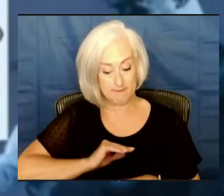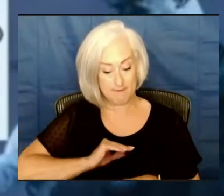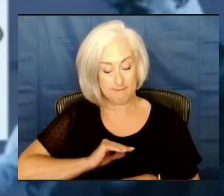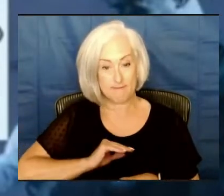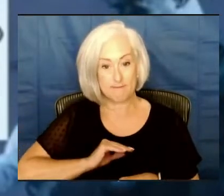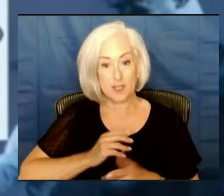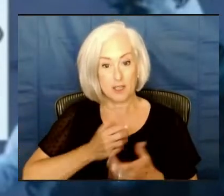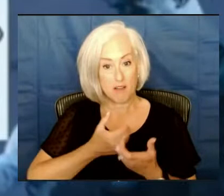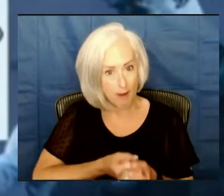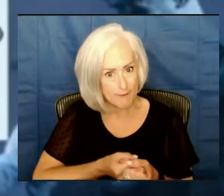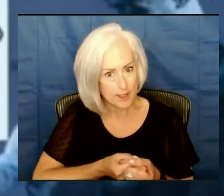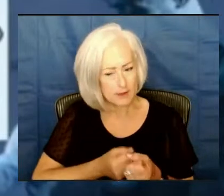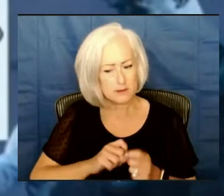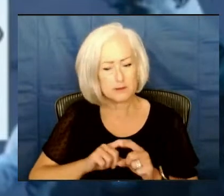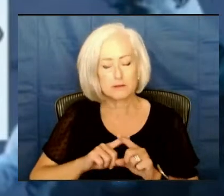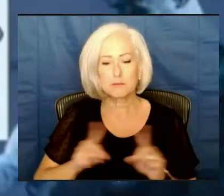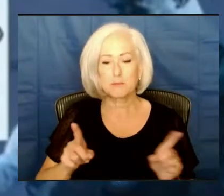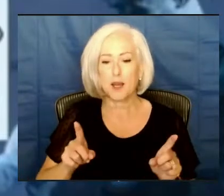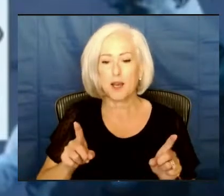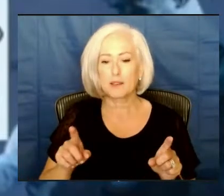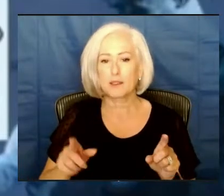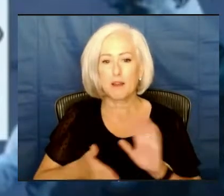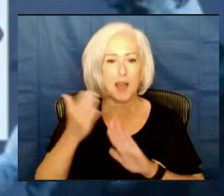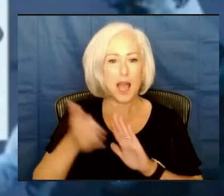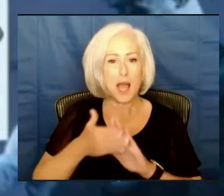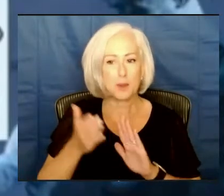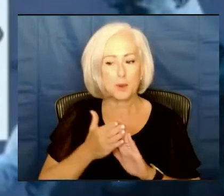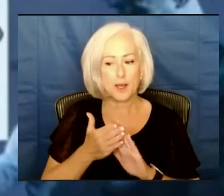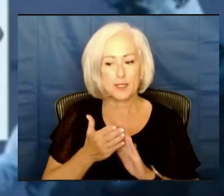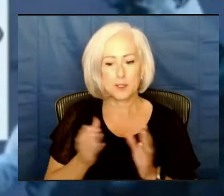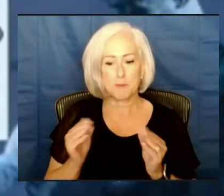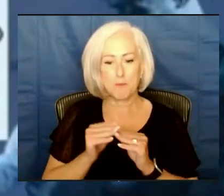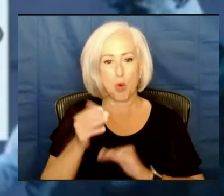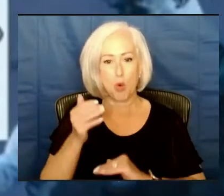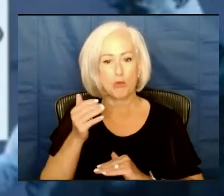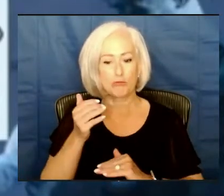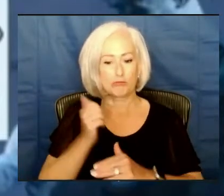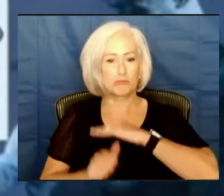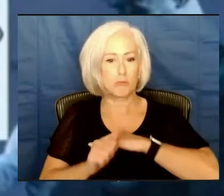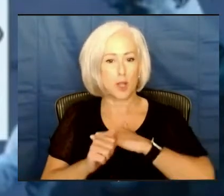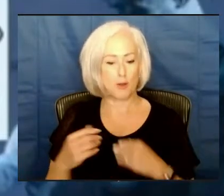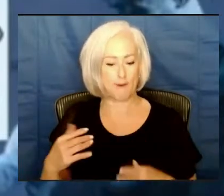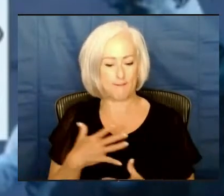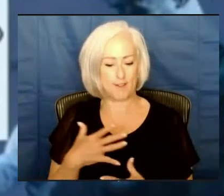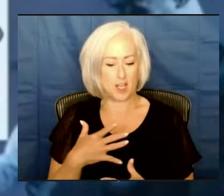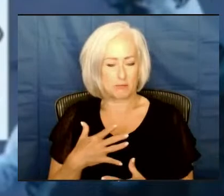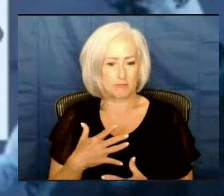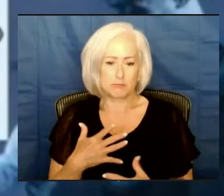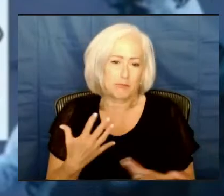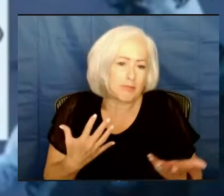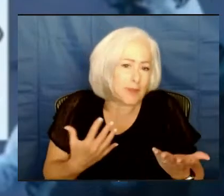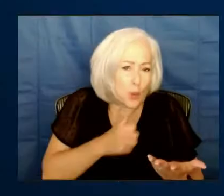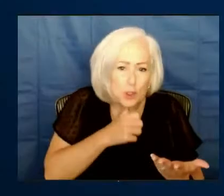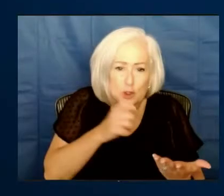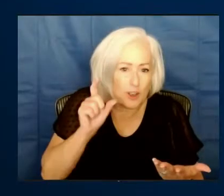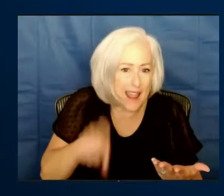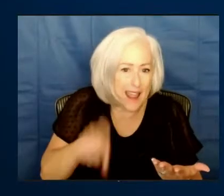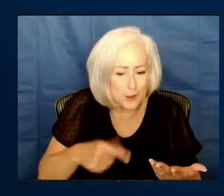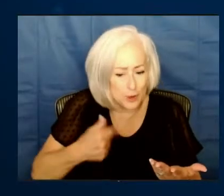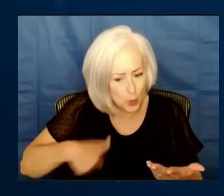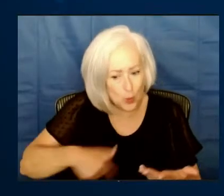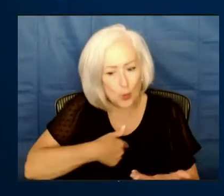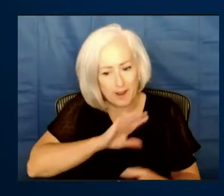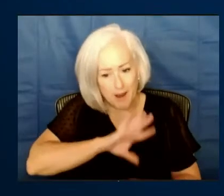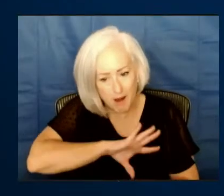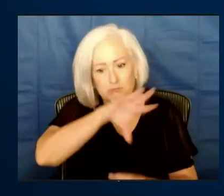makes us operate in an area of fear that we shouldn't have to, because we are a part of the community. Yeah, I think that's